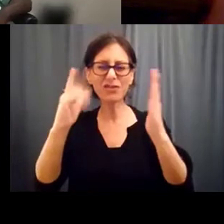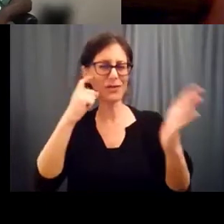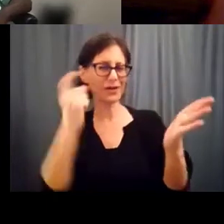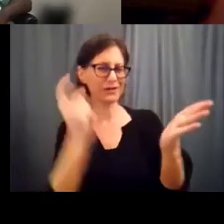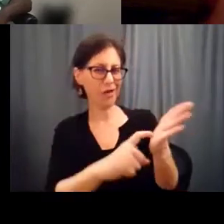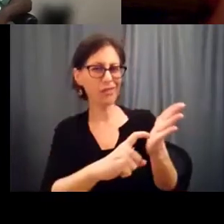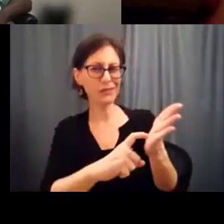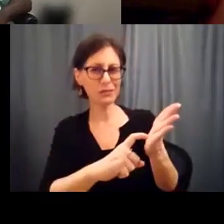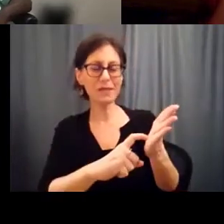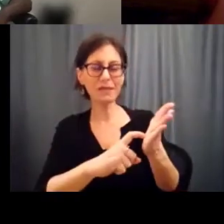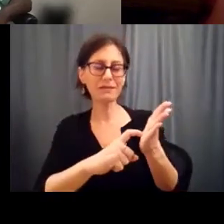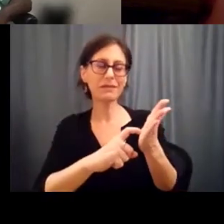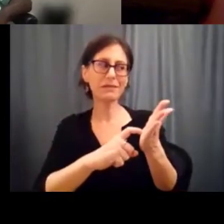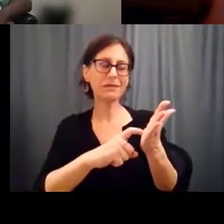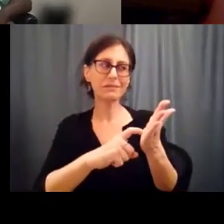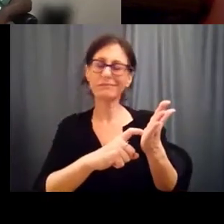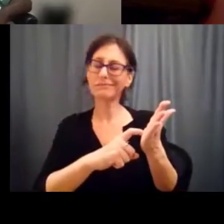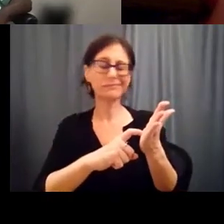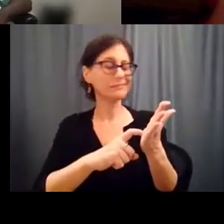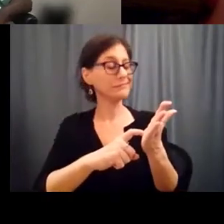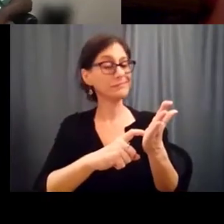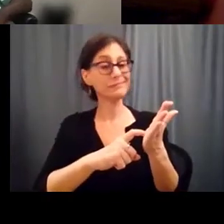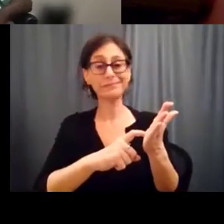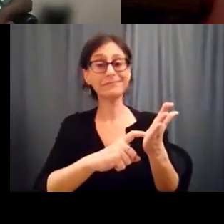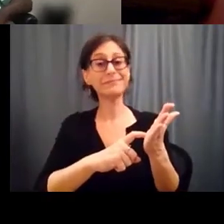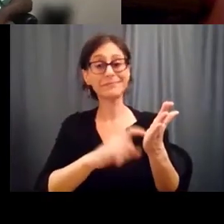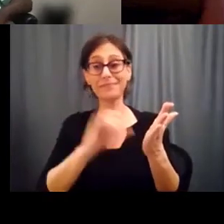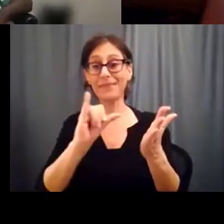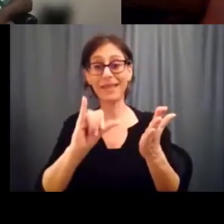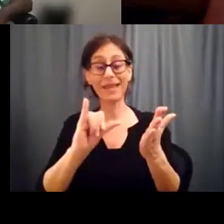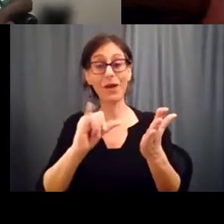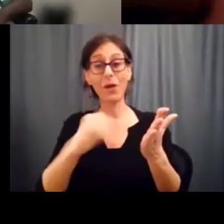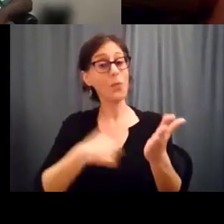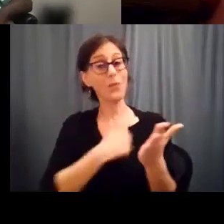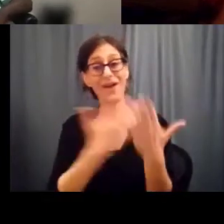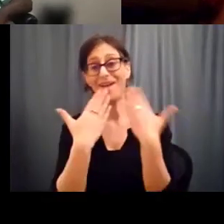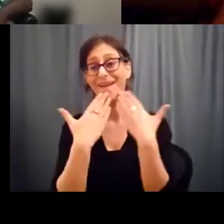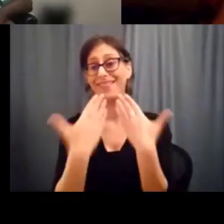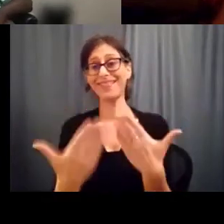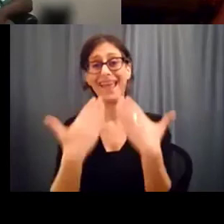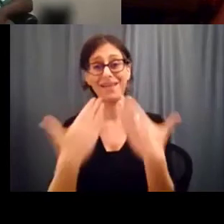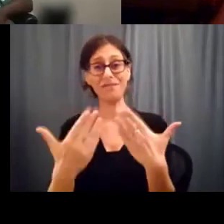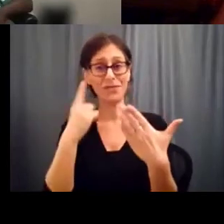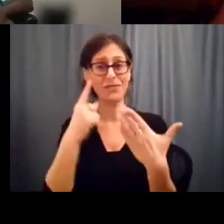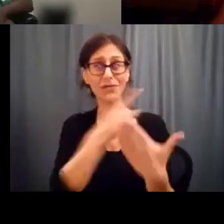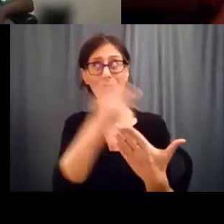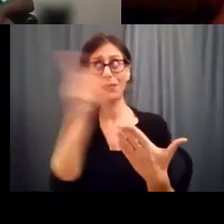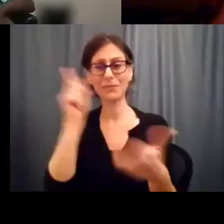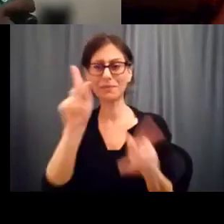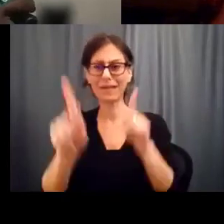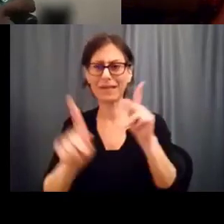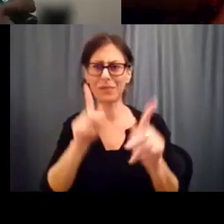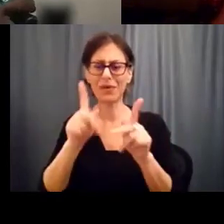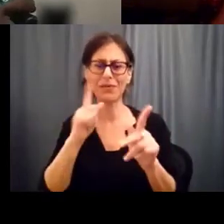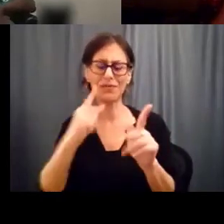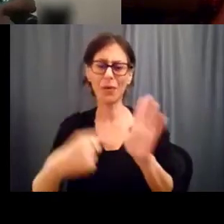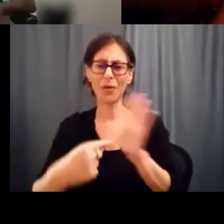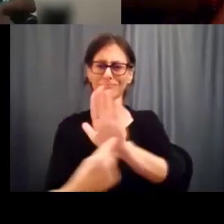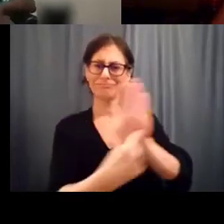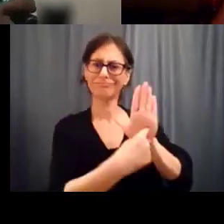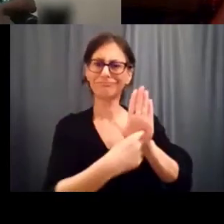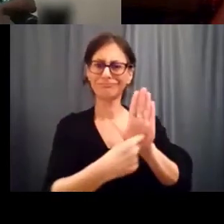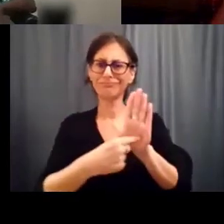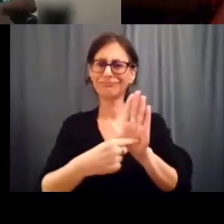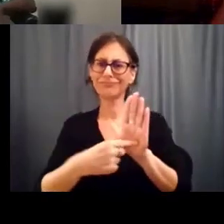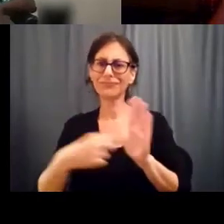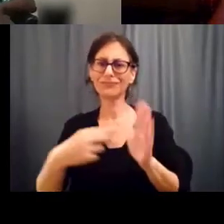acknowledgement. And man, it was like, we're so thankful for those people for repping this. Really.